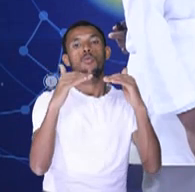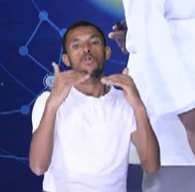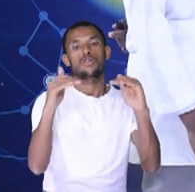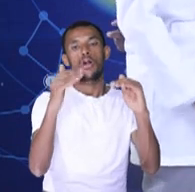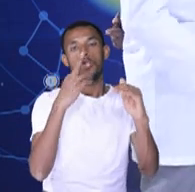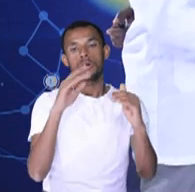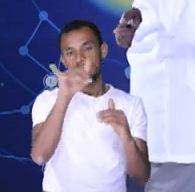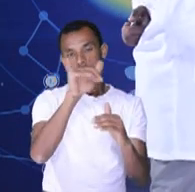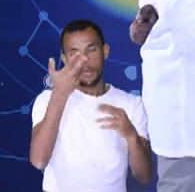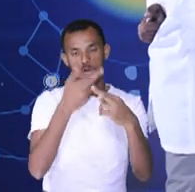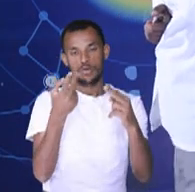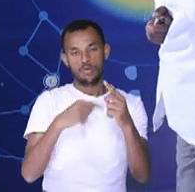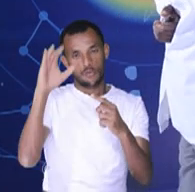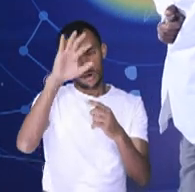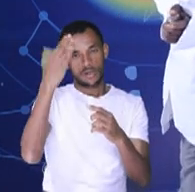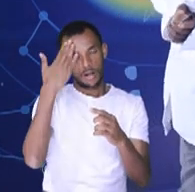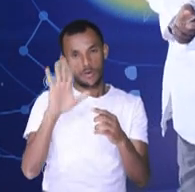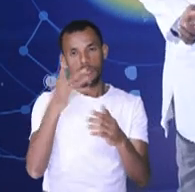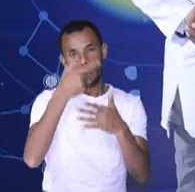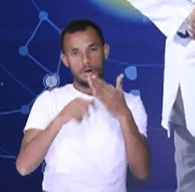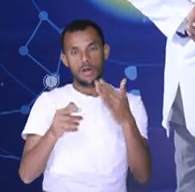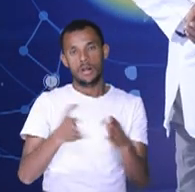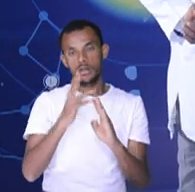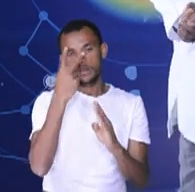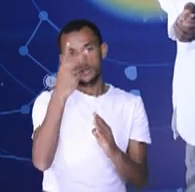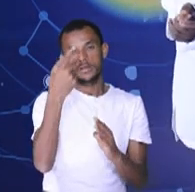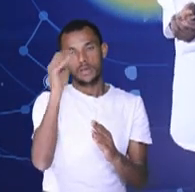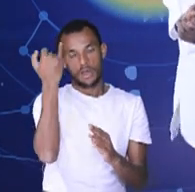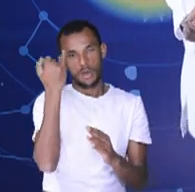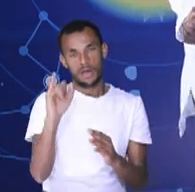have the same ratio. So to find the unknown value, let's use that idea.